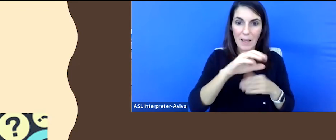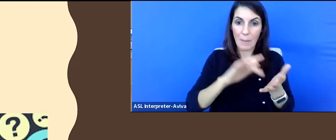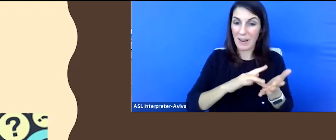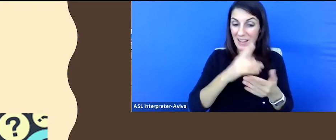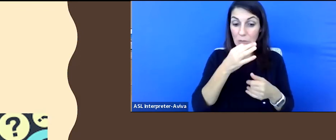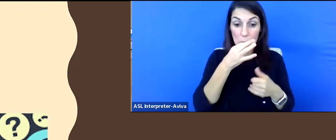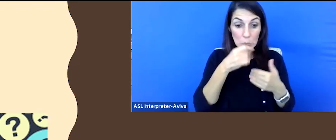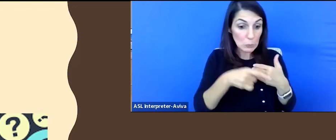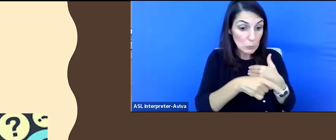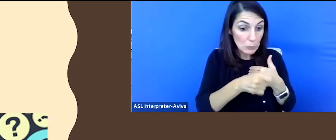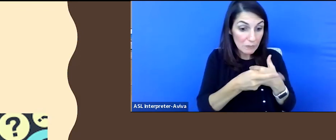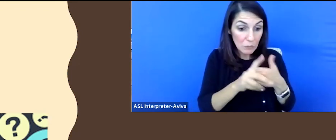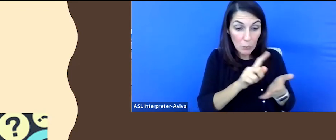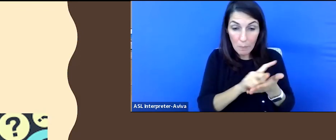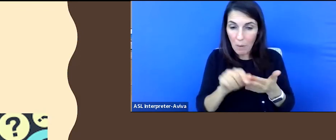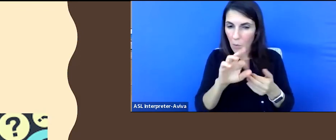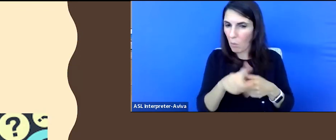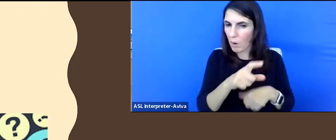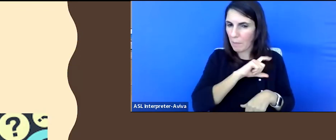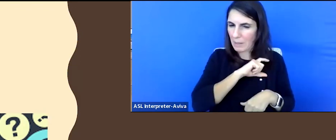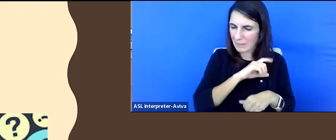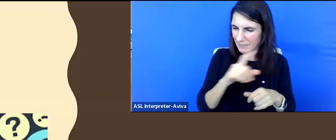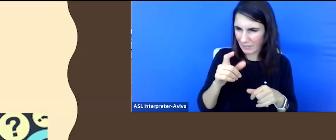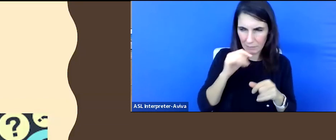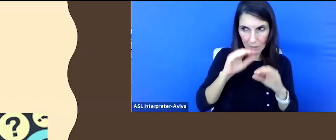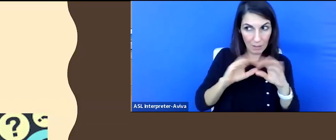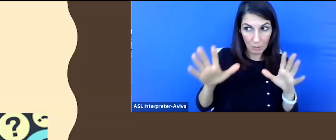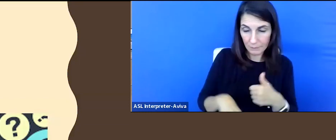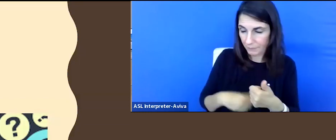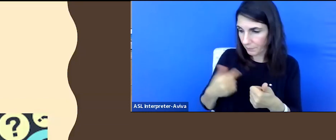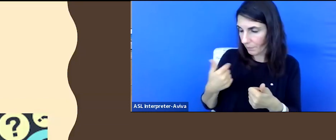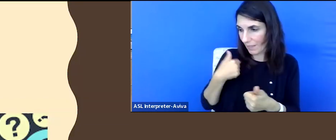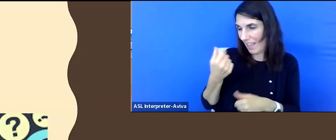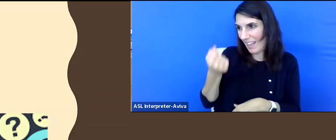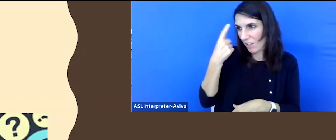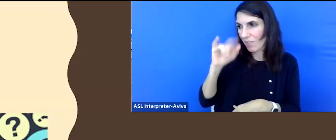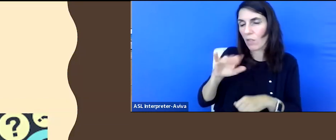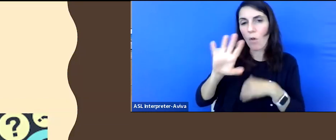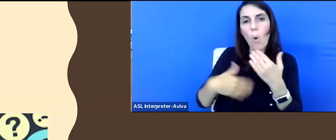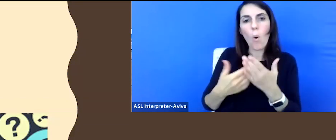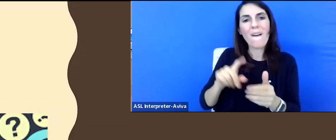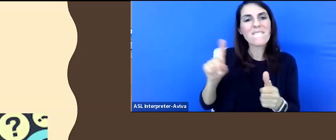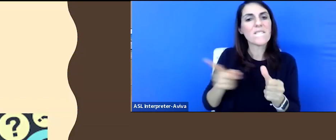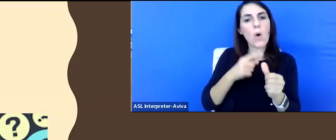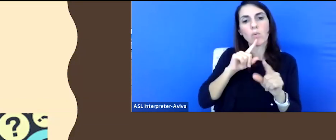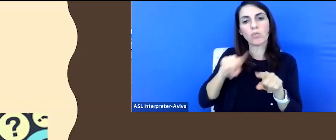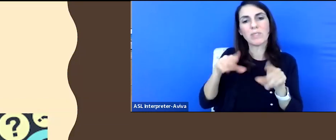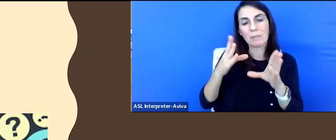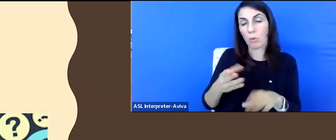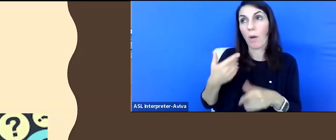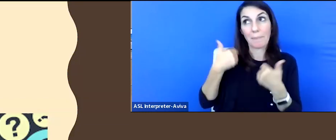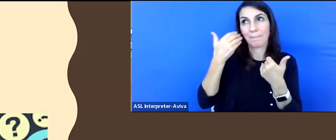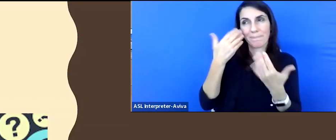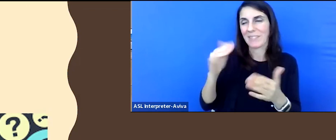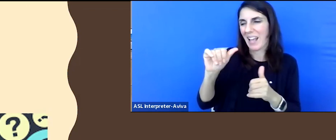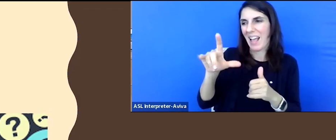just police? It was my understanding that it's any first responder, and we can get clarification on